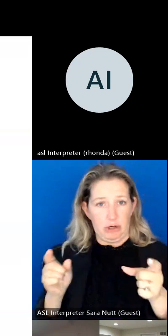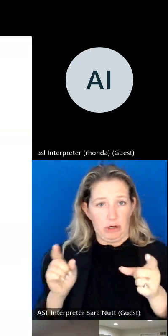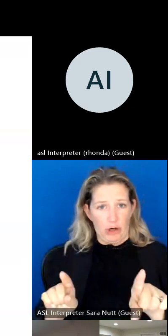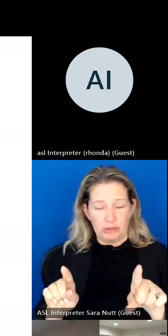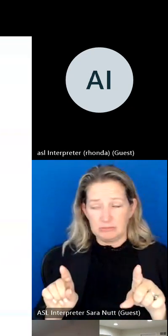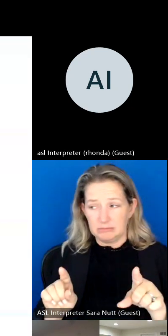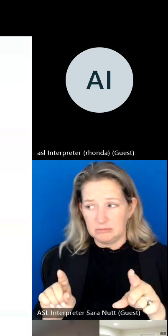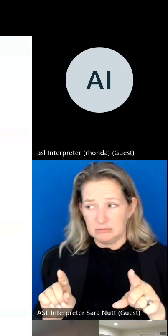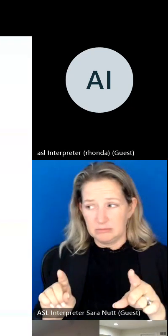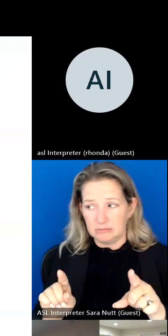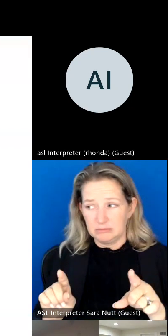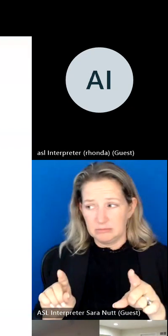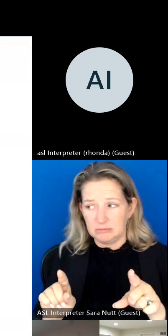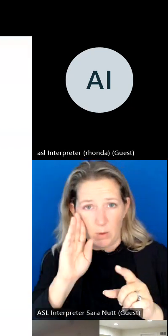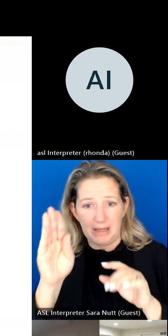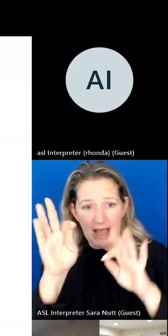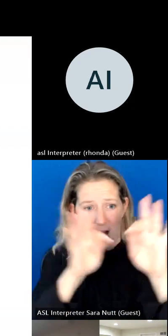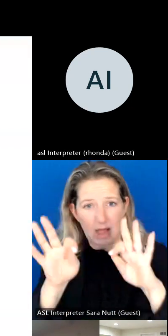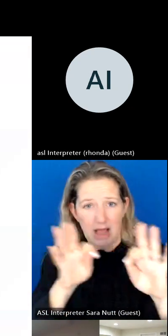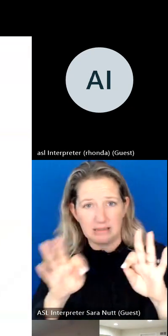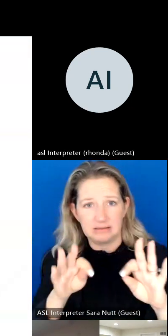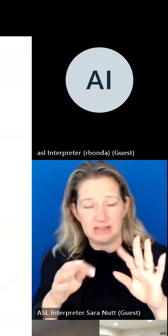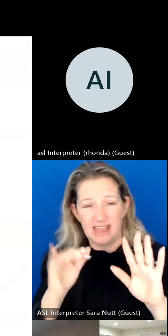to put a Oh, go fine back. point on it.